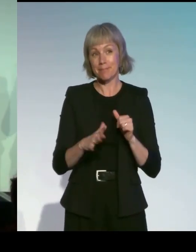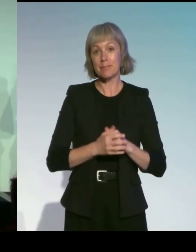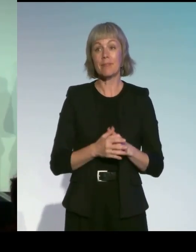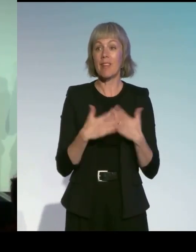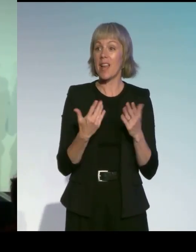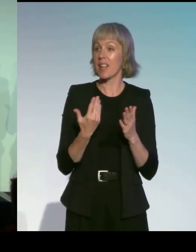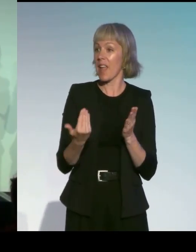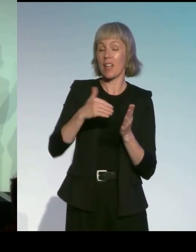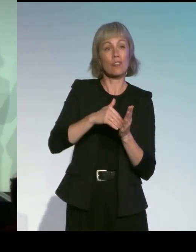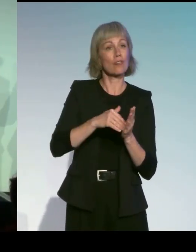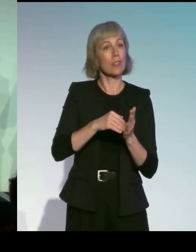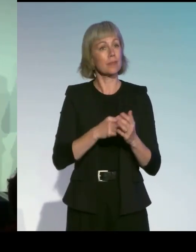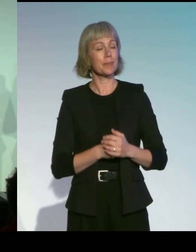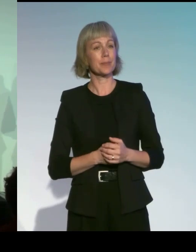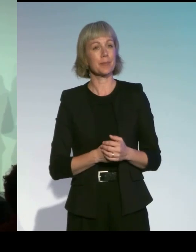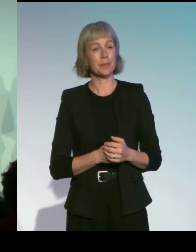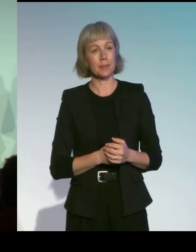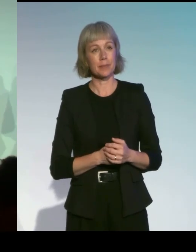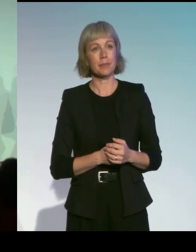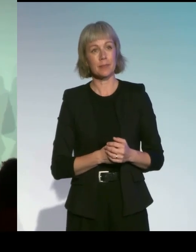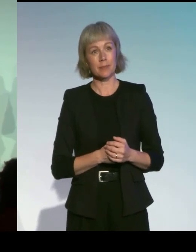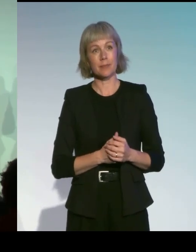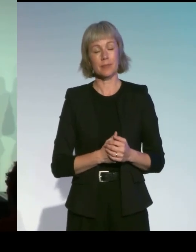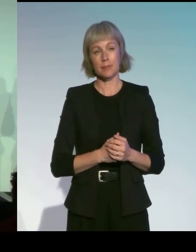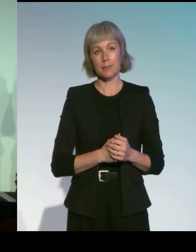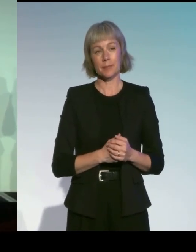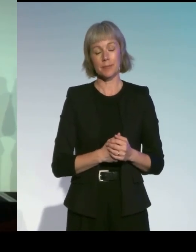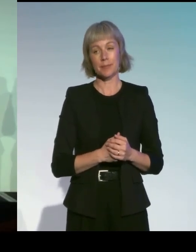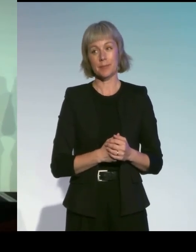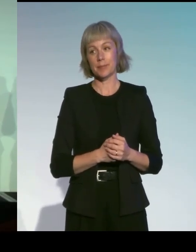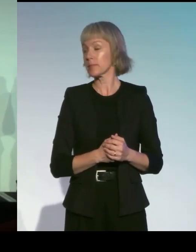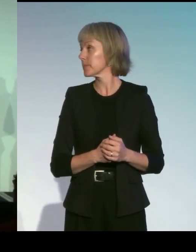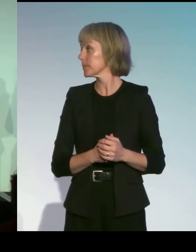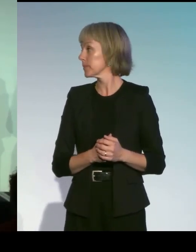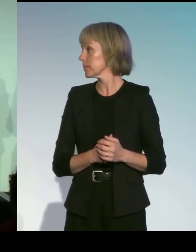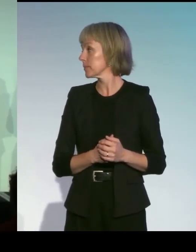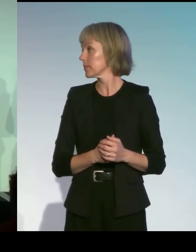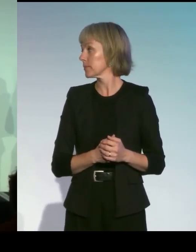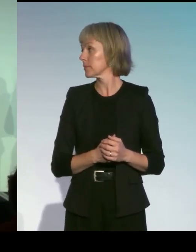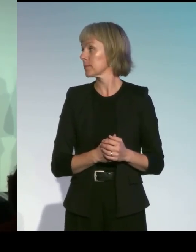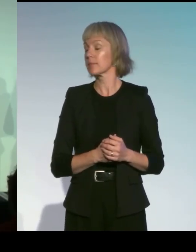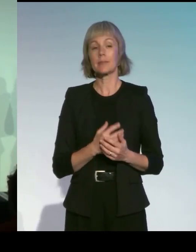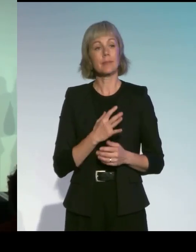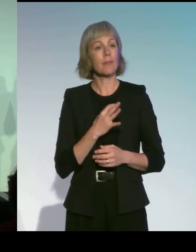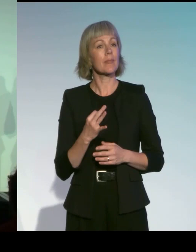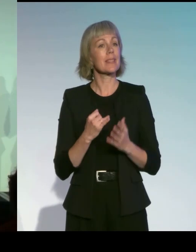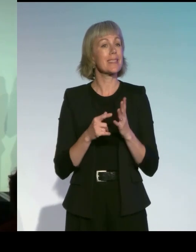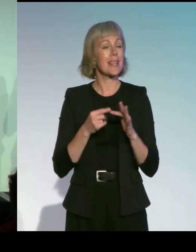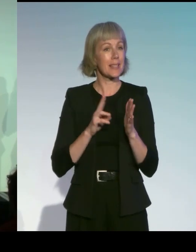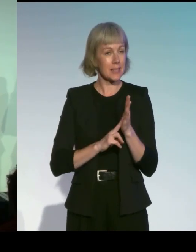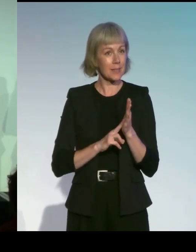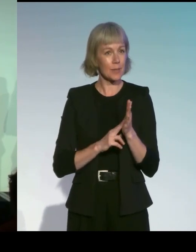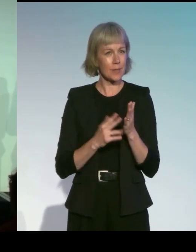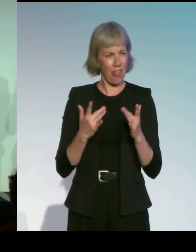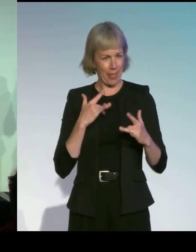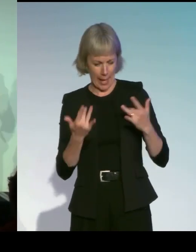anyone else want to add to that, or I'll leave it to Zahra? Thank you. Maybe this is one for you, Sam, but where did all that